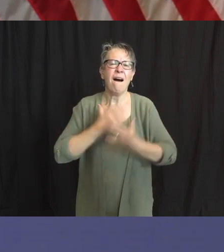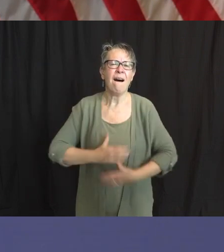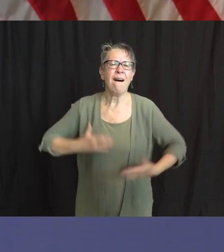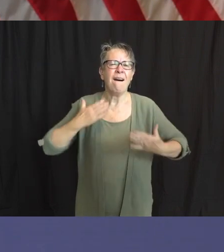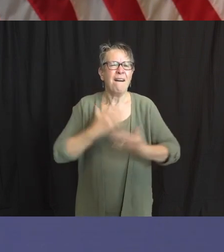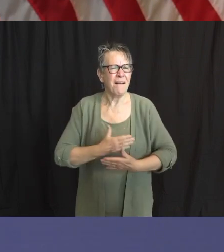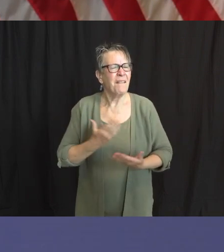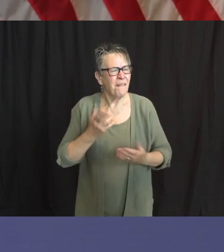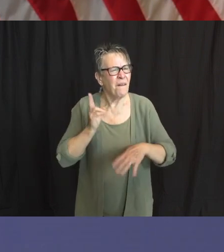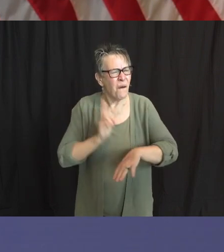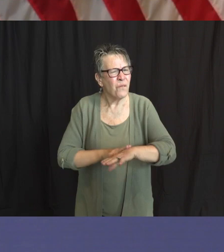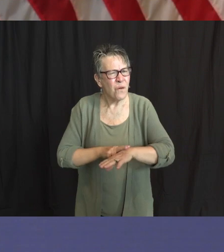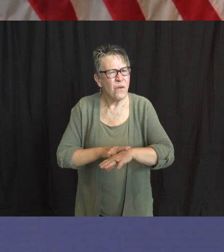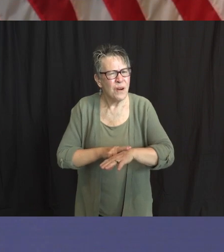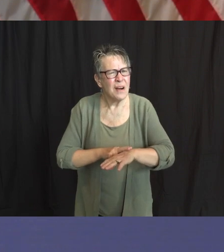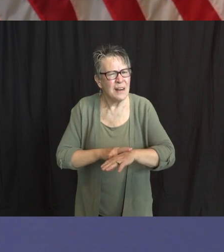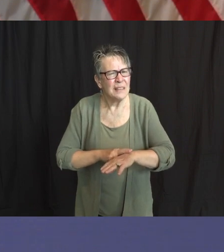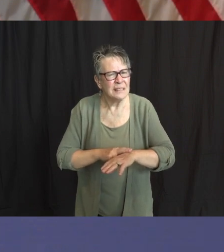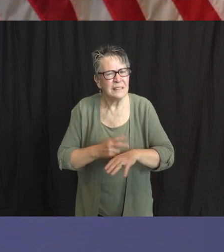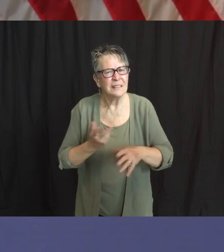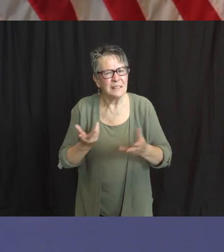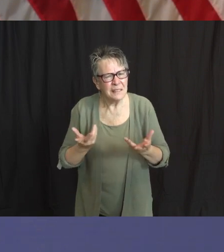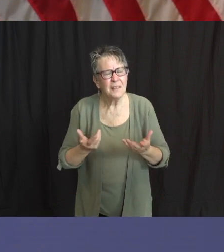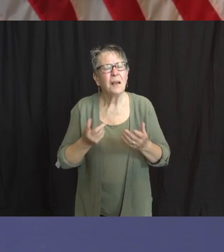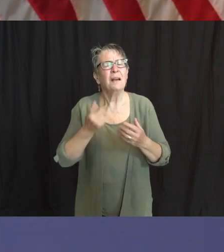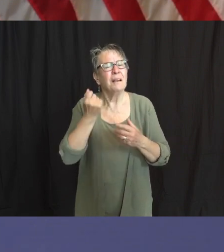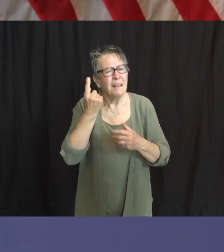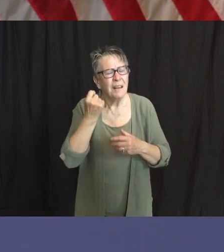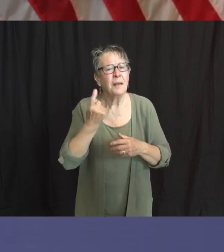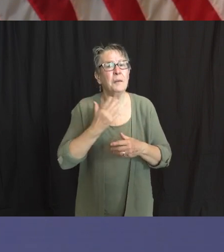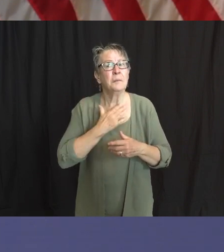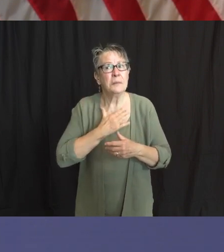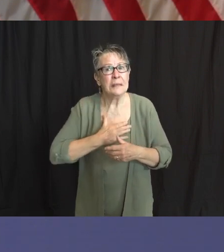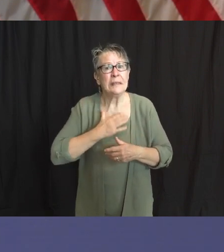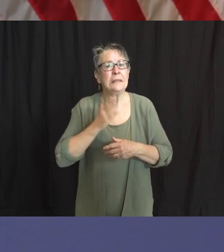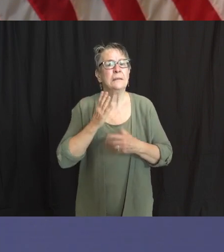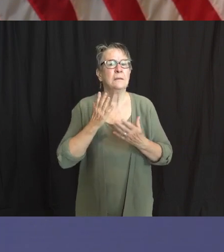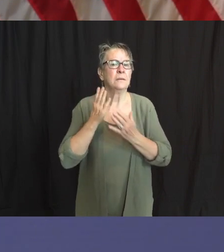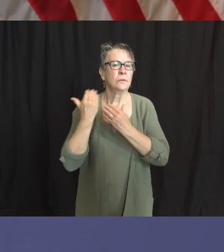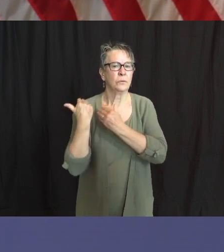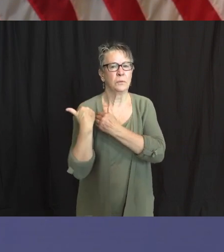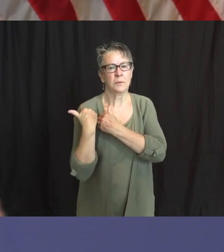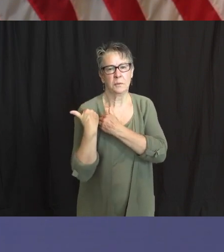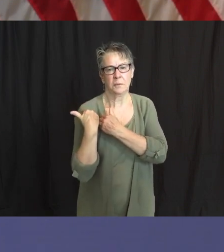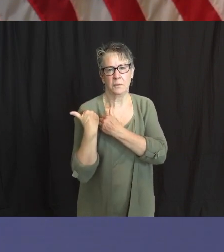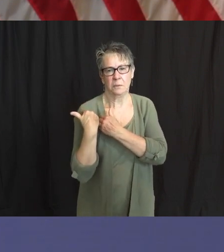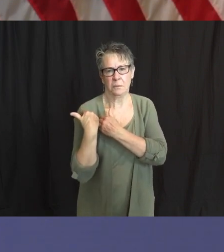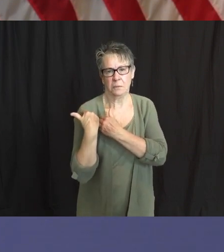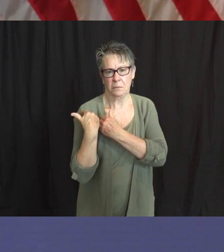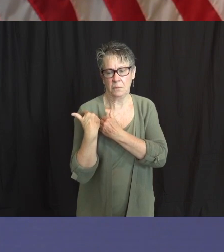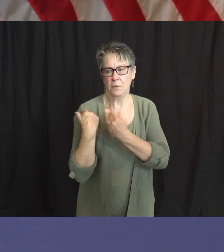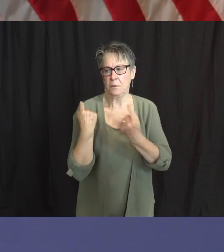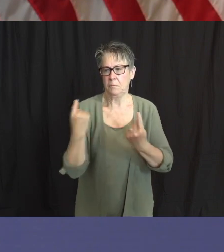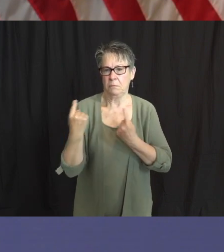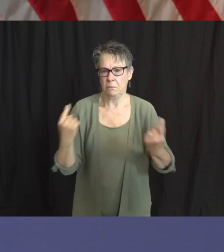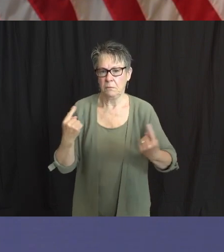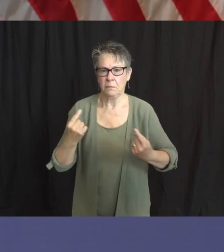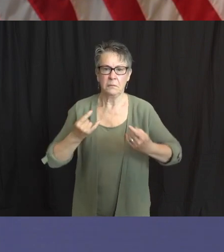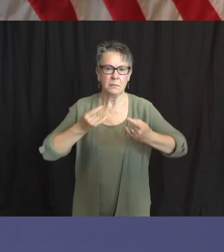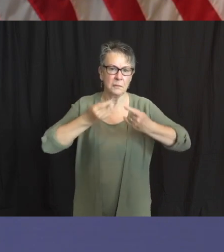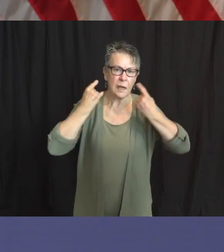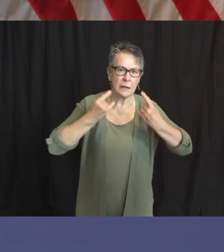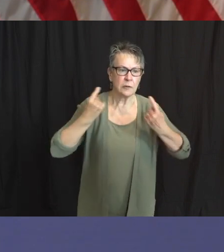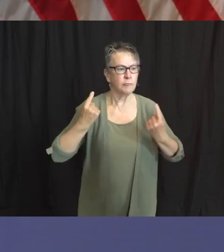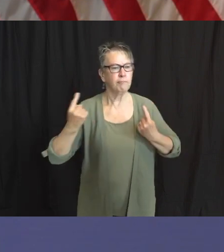please do it responsibly. Stay away from each other and wear something on your face to protect not just you, but to protect the folks around